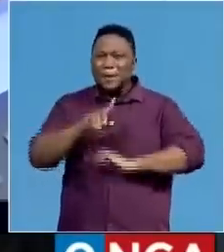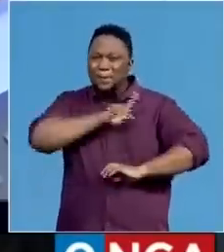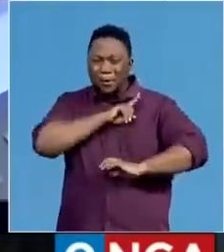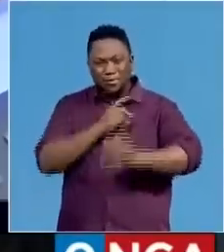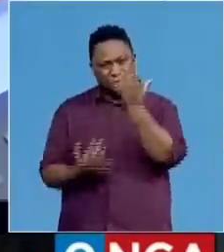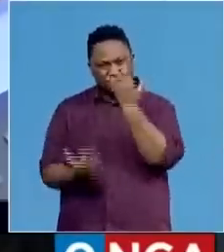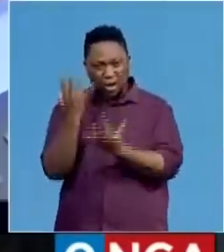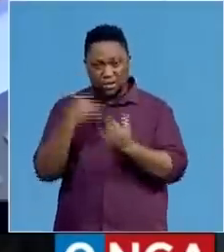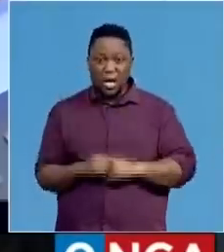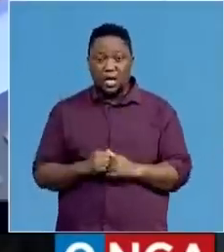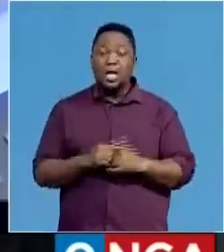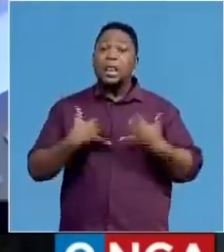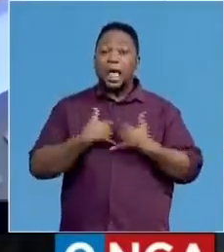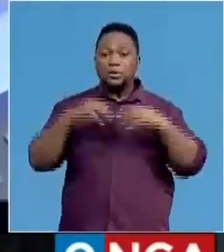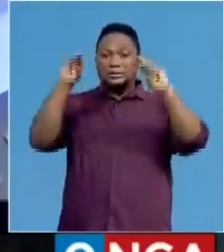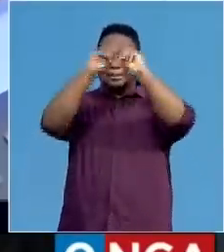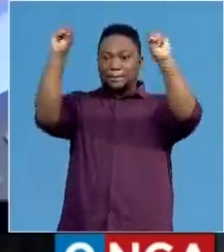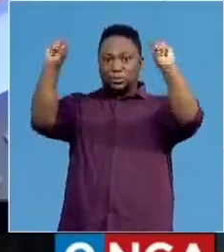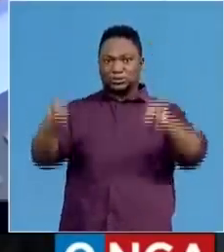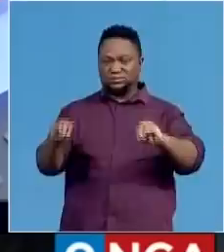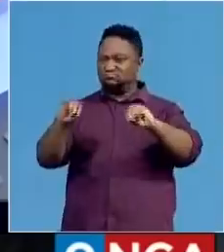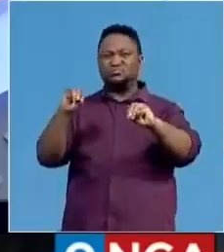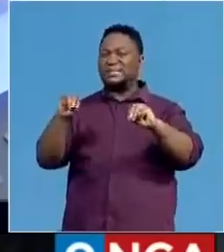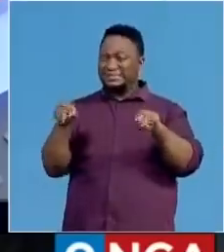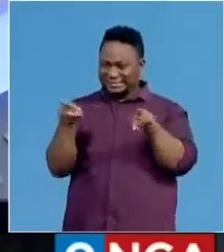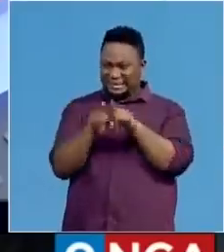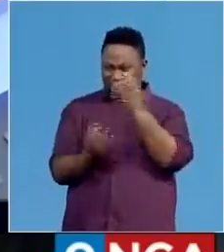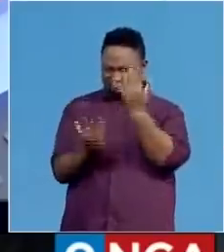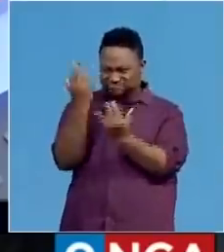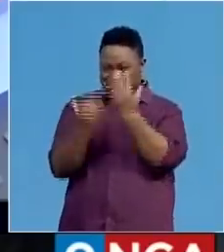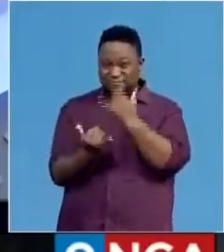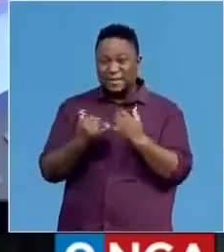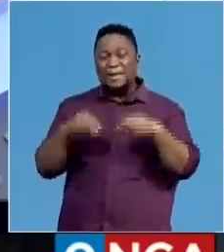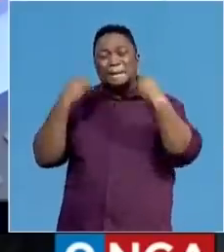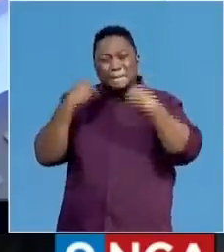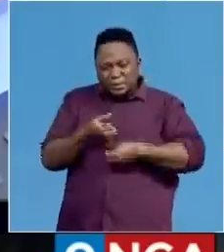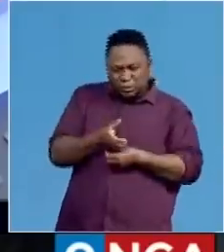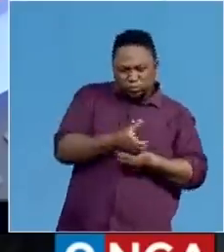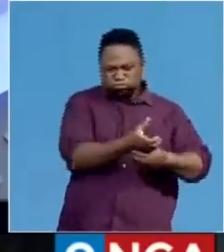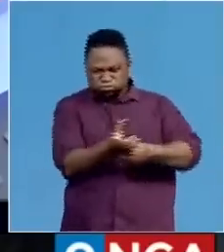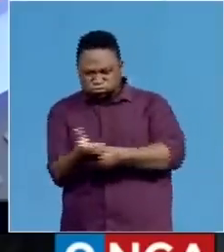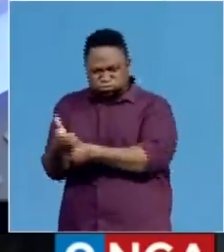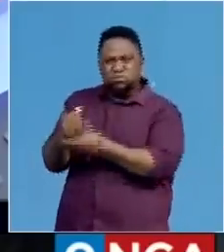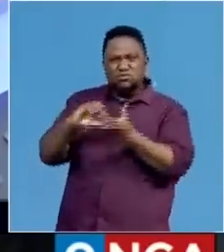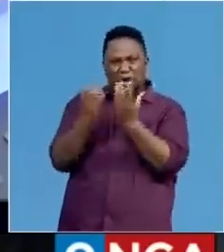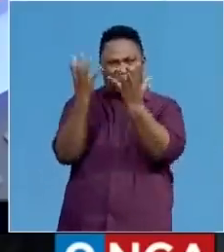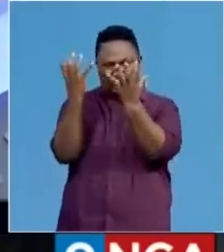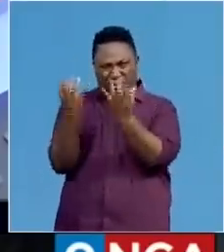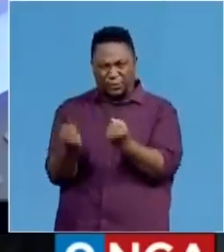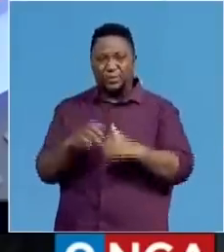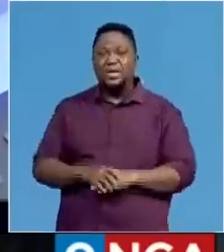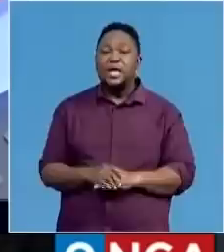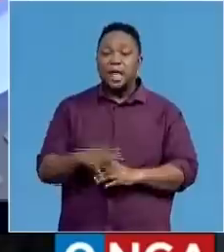Town's Table Mountain. Rescue and evacuation plans are in place as firefighters continue to try to contain it. Working on fire's